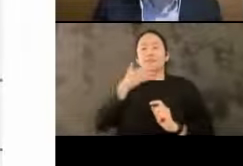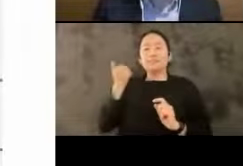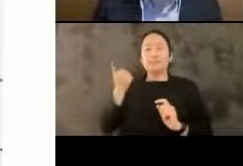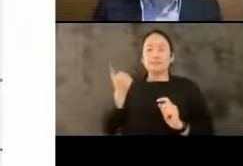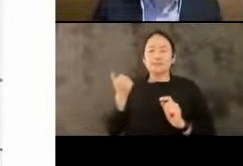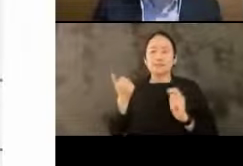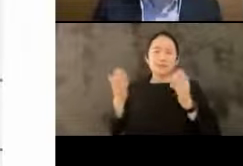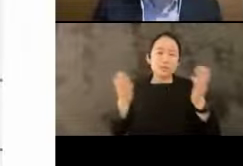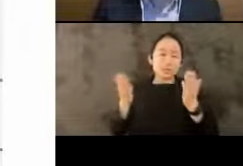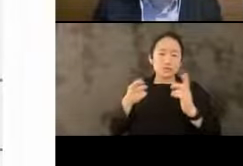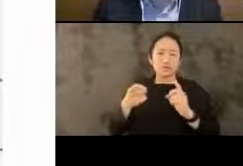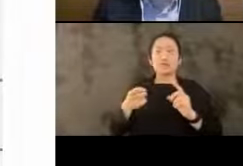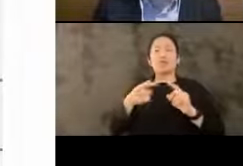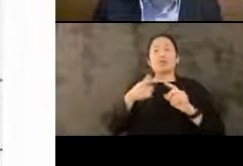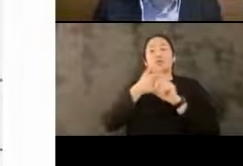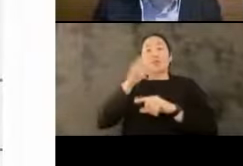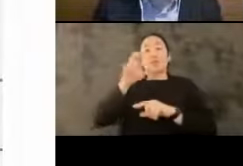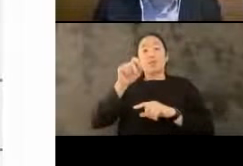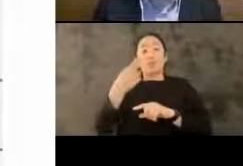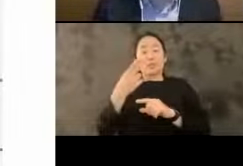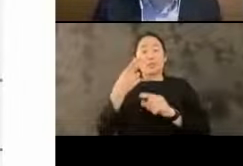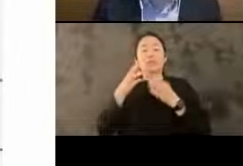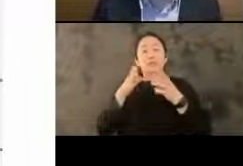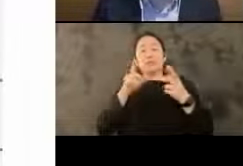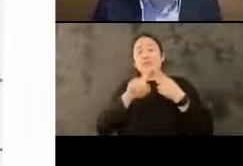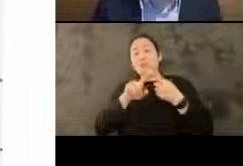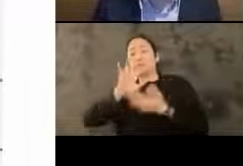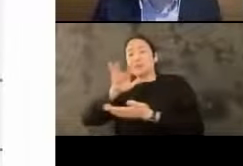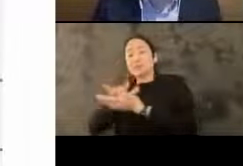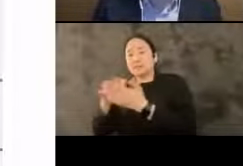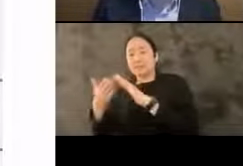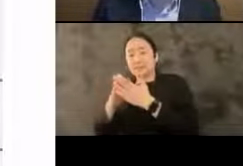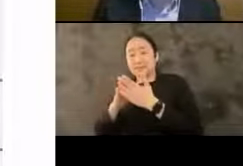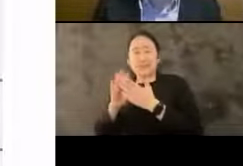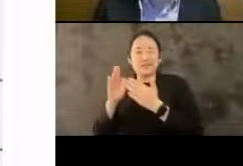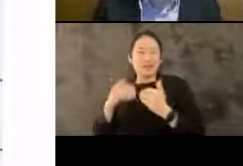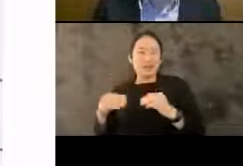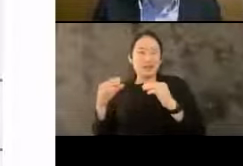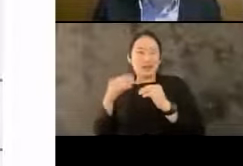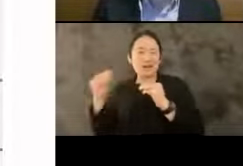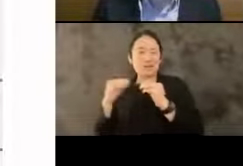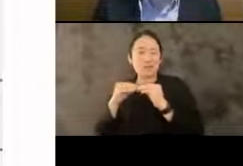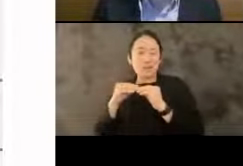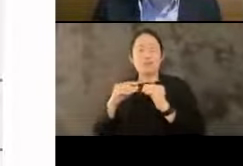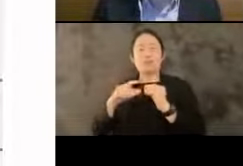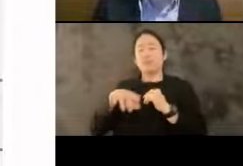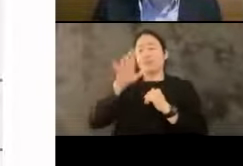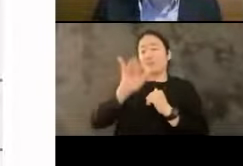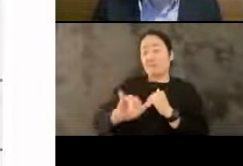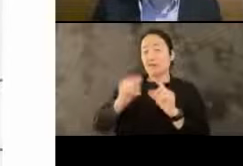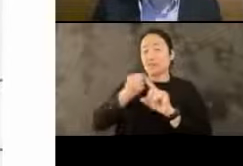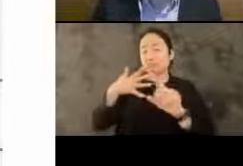30th Street corridor to downtown and beyond. So, so we will have some information available on our website about that as